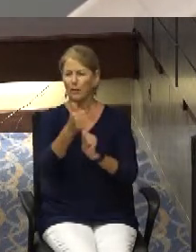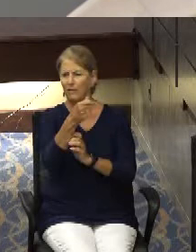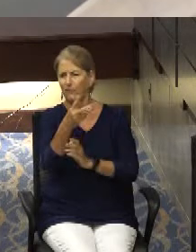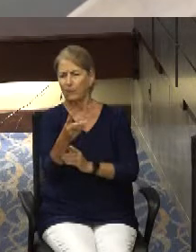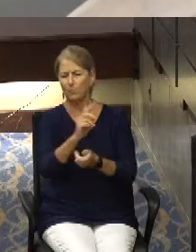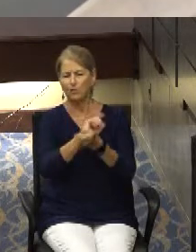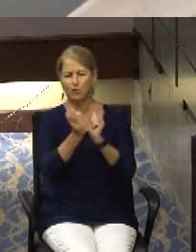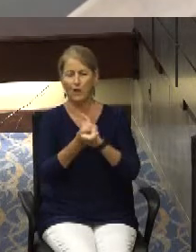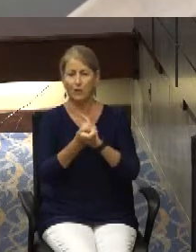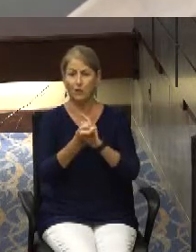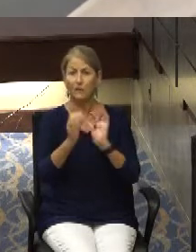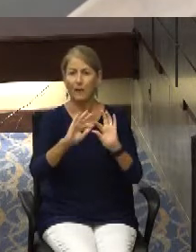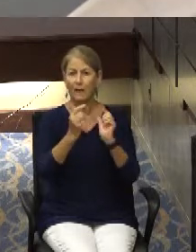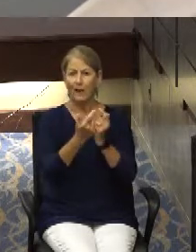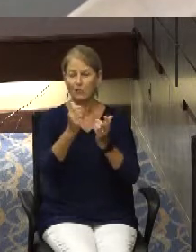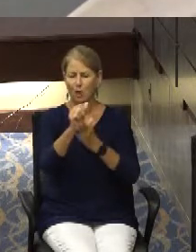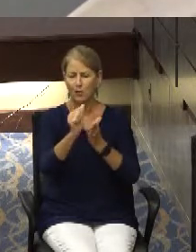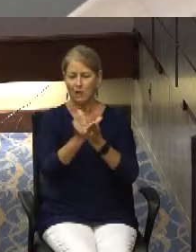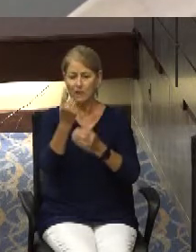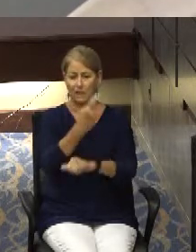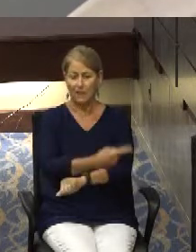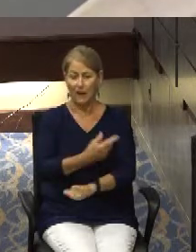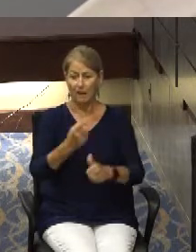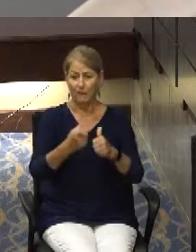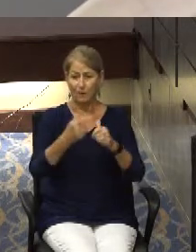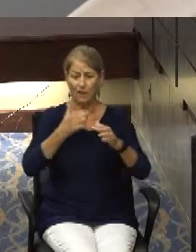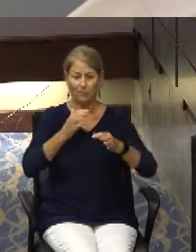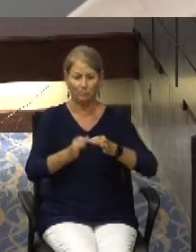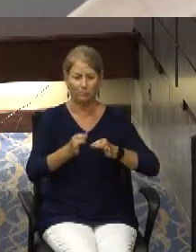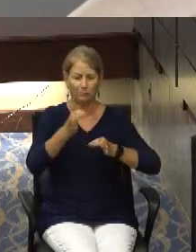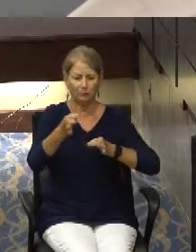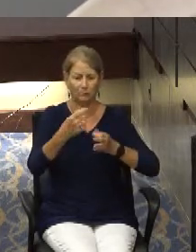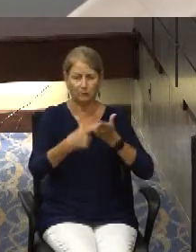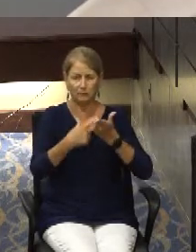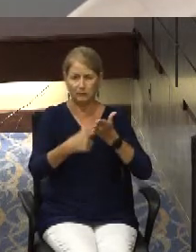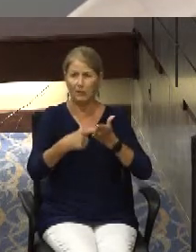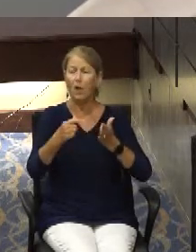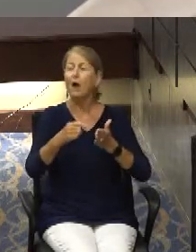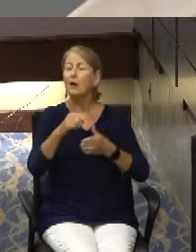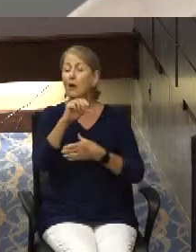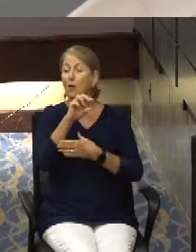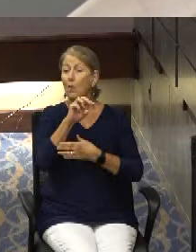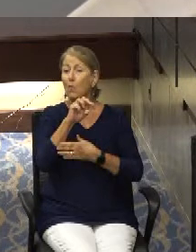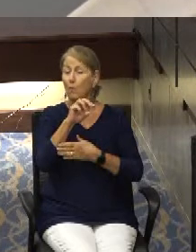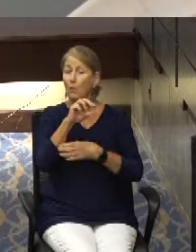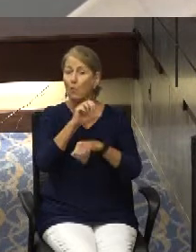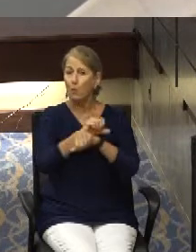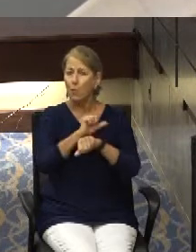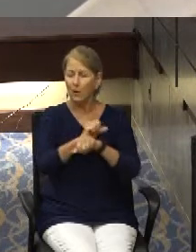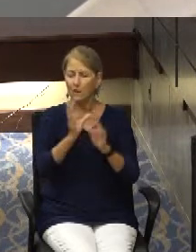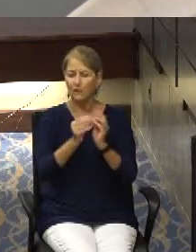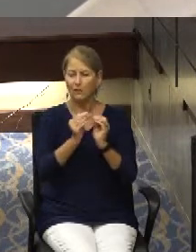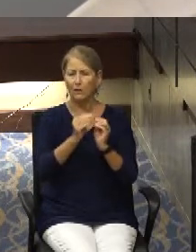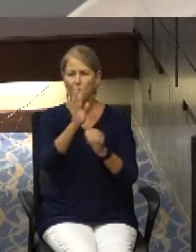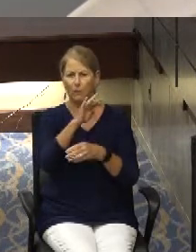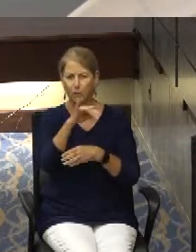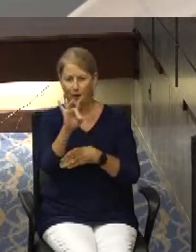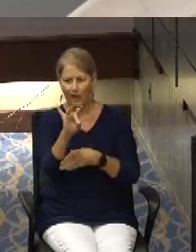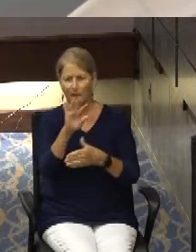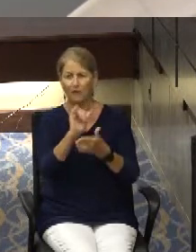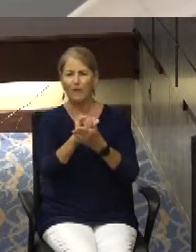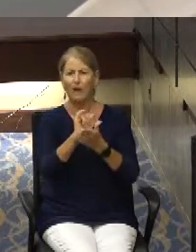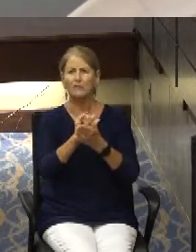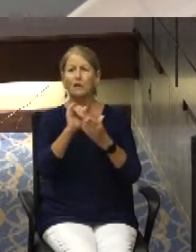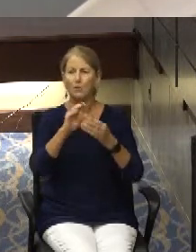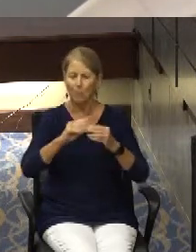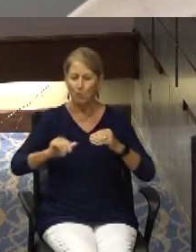today. First, I am postponing discussion on work session 448. That is the property development program